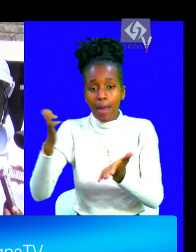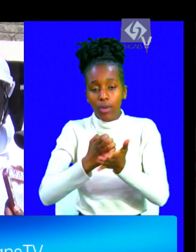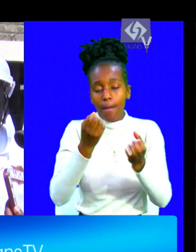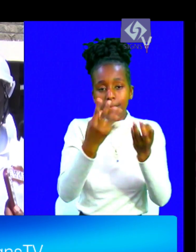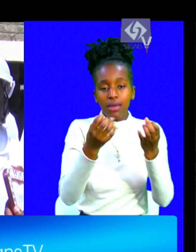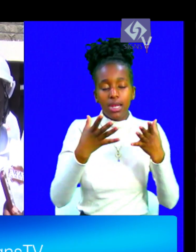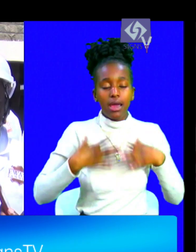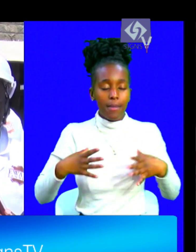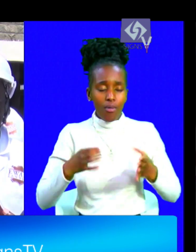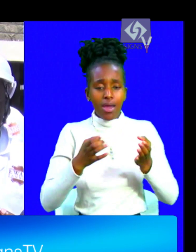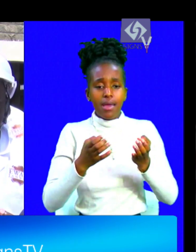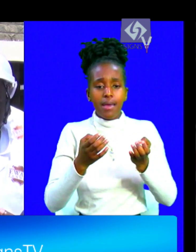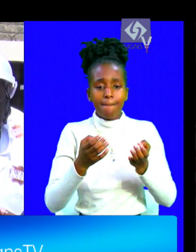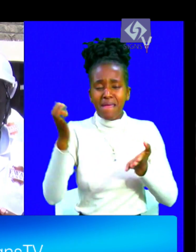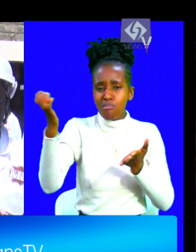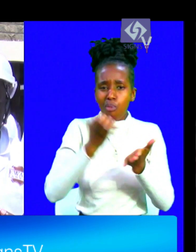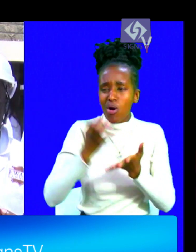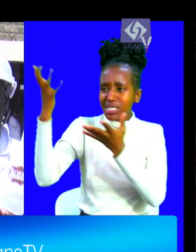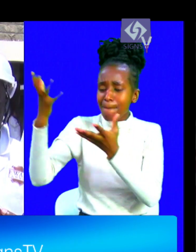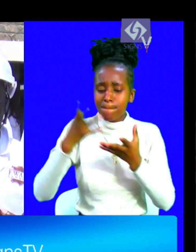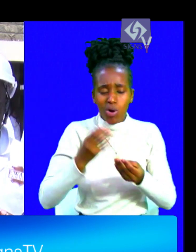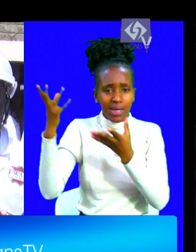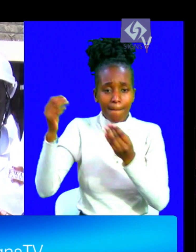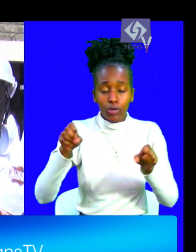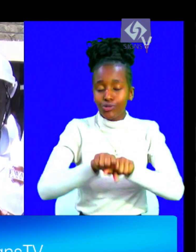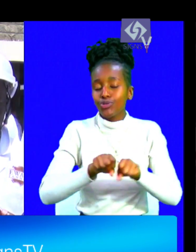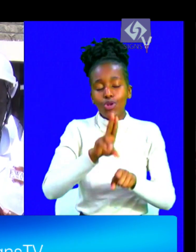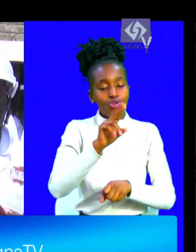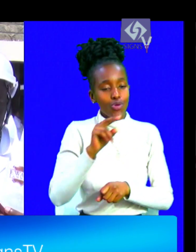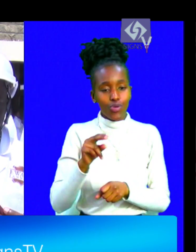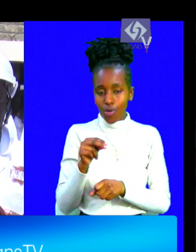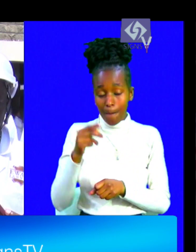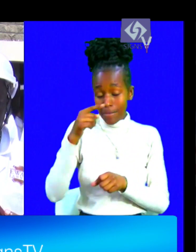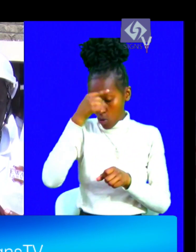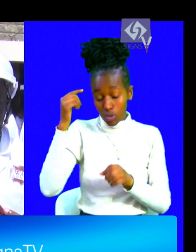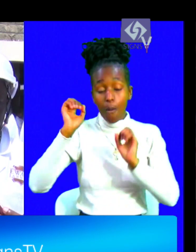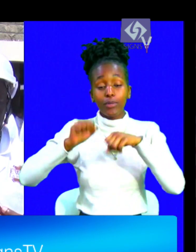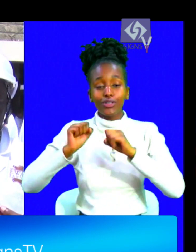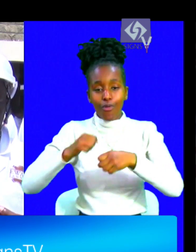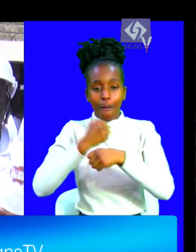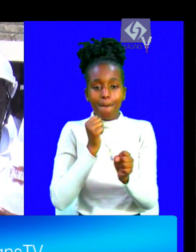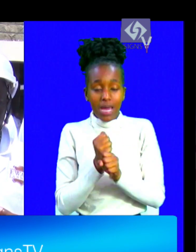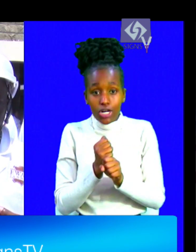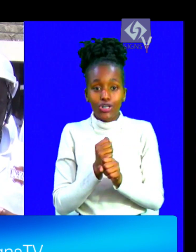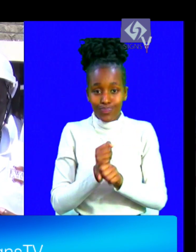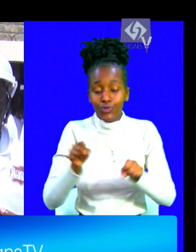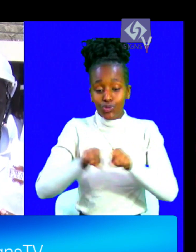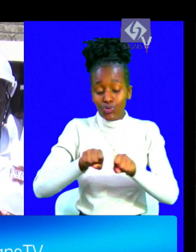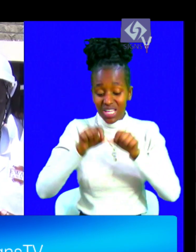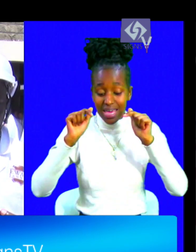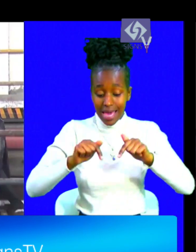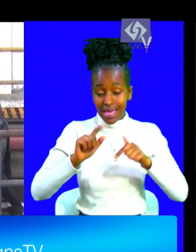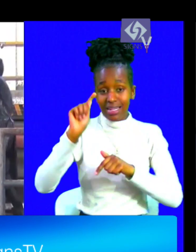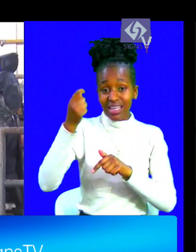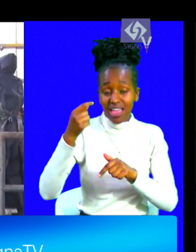We are not going to be importing shoes anymore, while we can make shoes locally here for our people, for our armed forces, and for